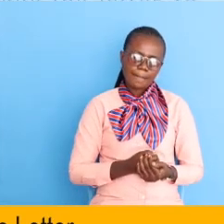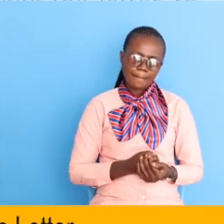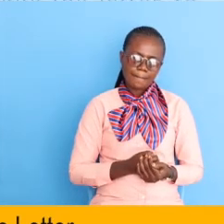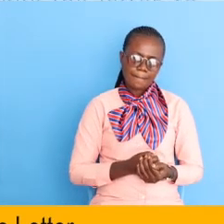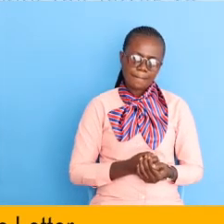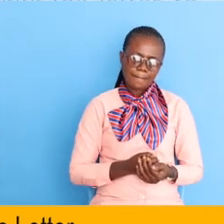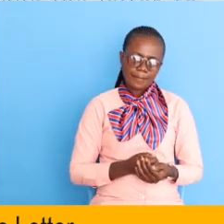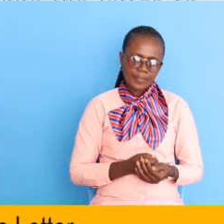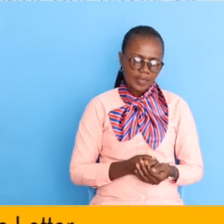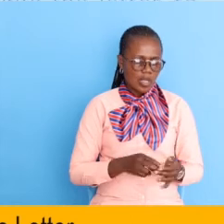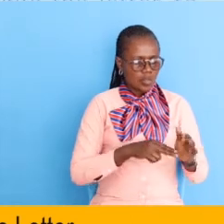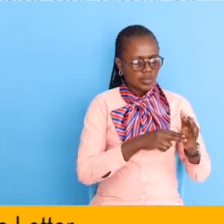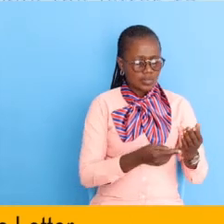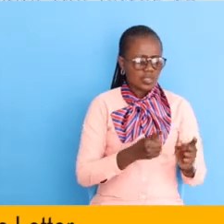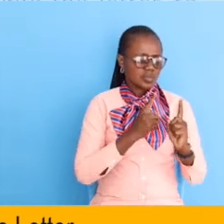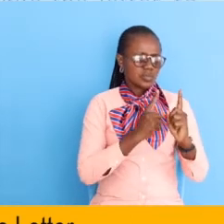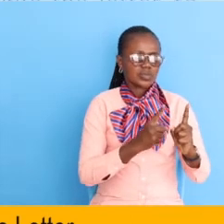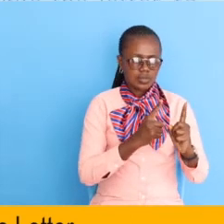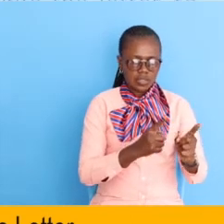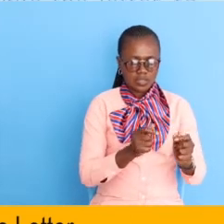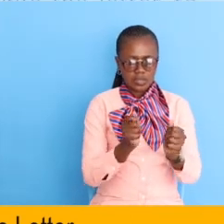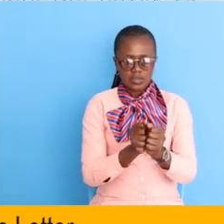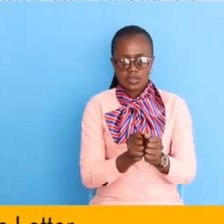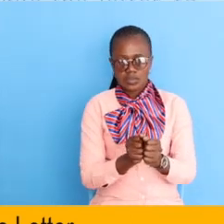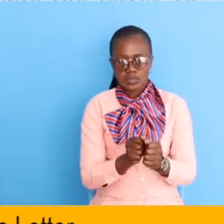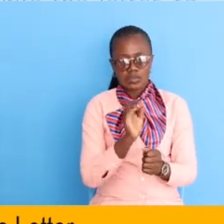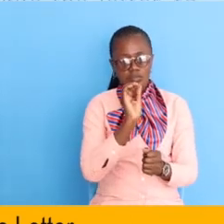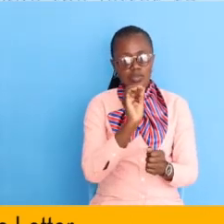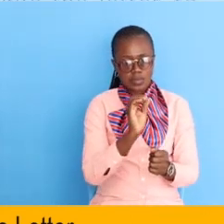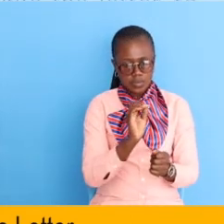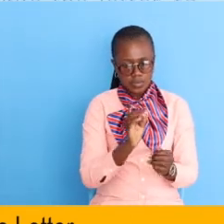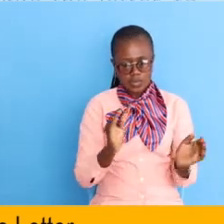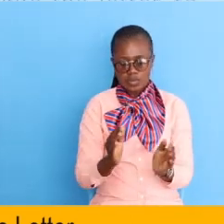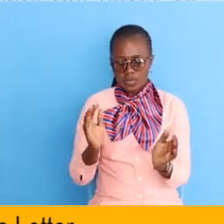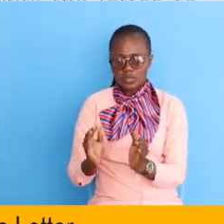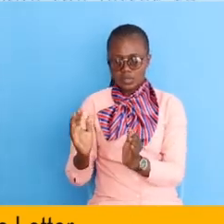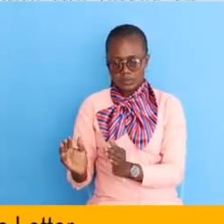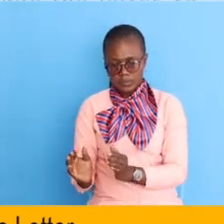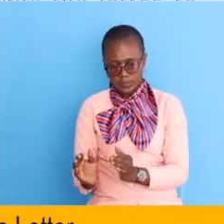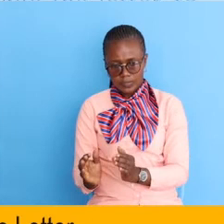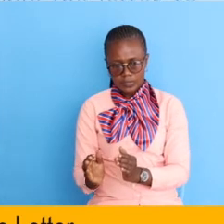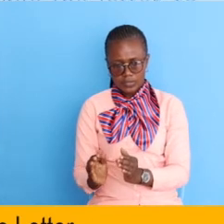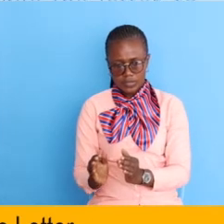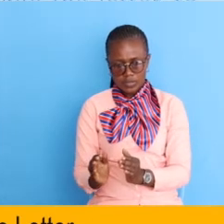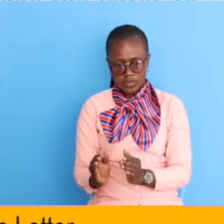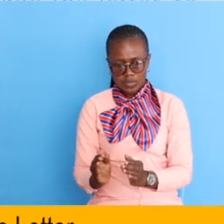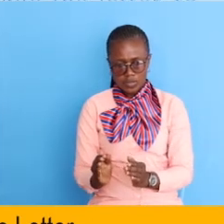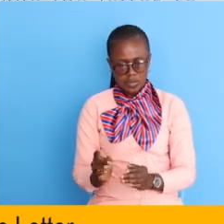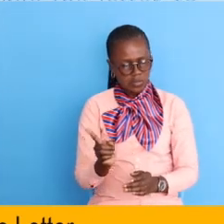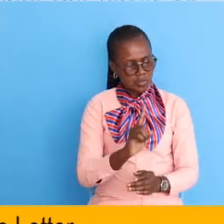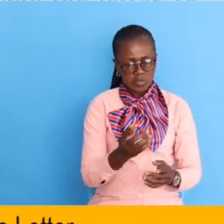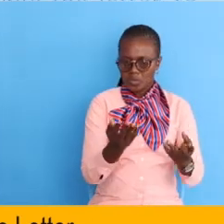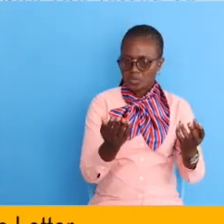So failure to follow and or to observe this organization, you might not be in a